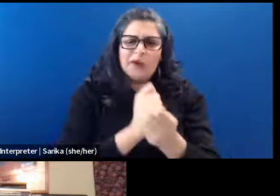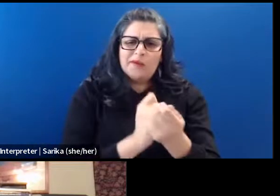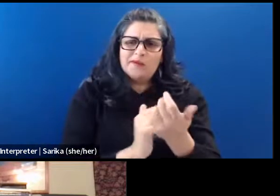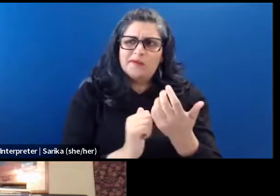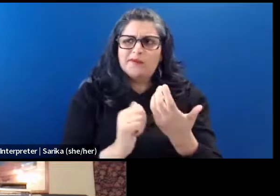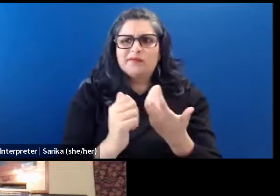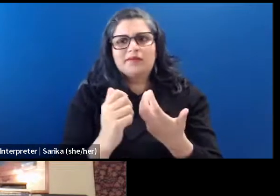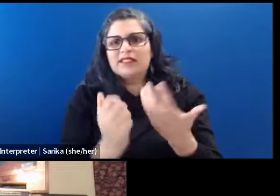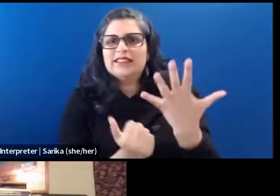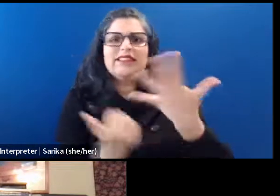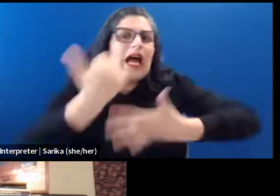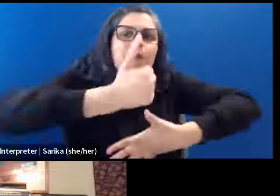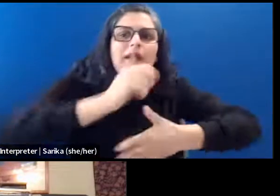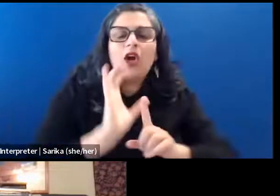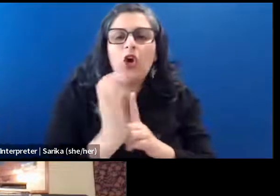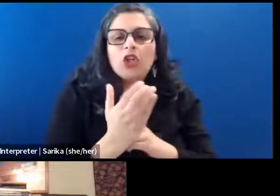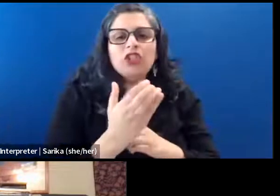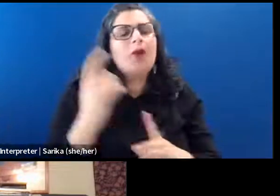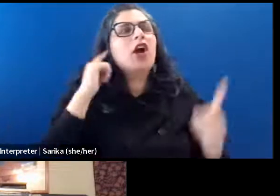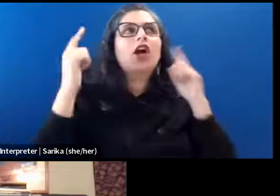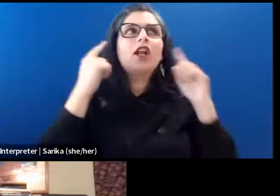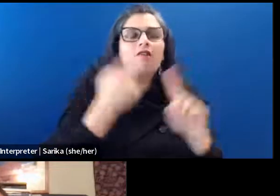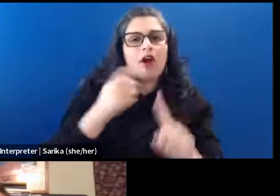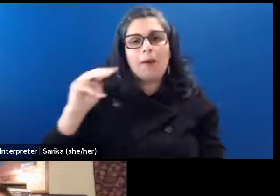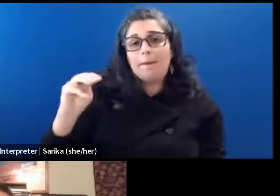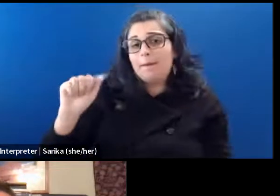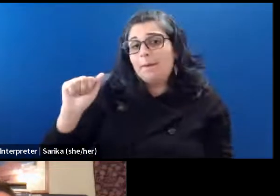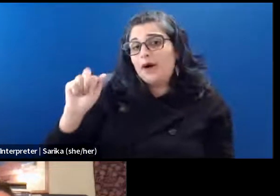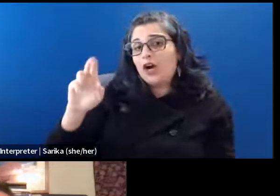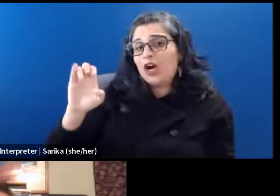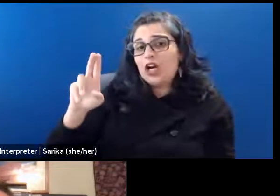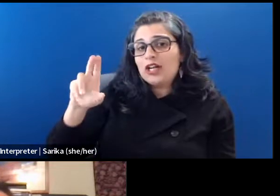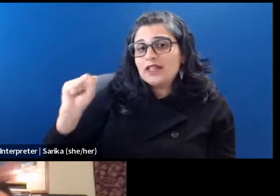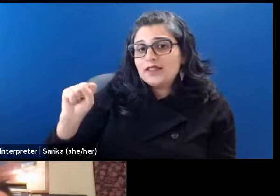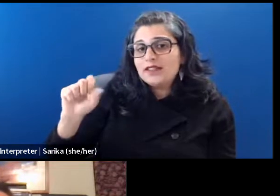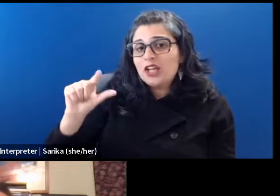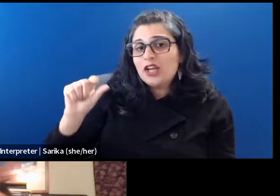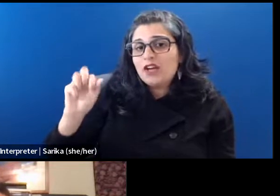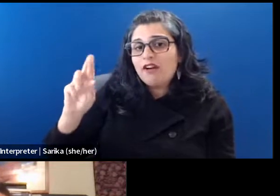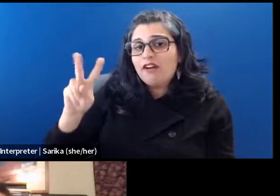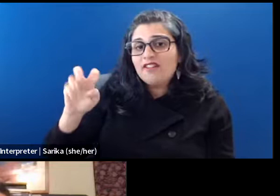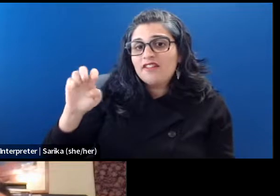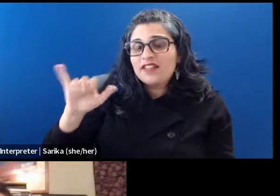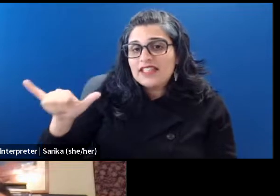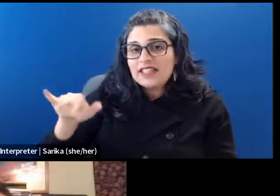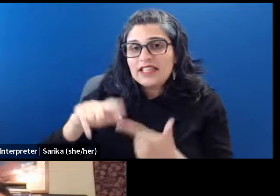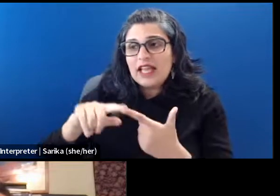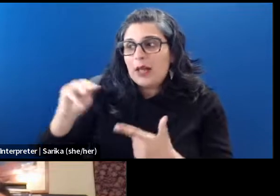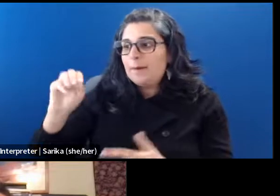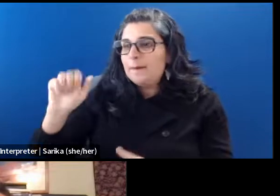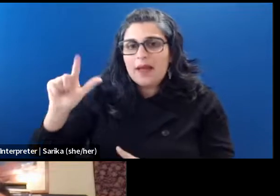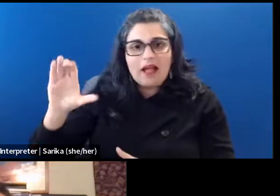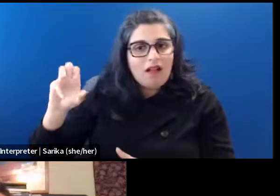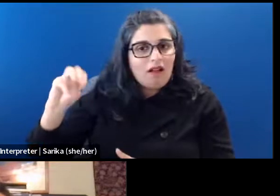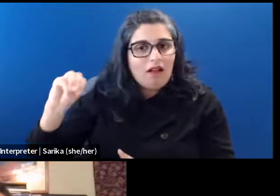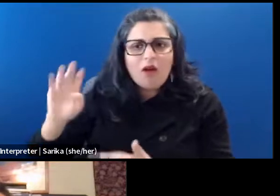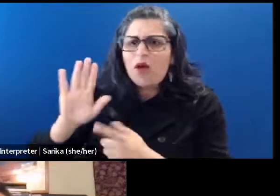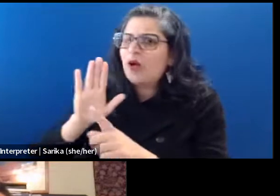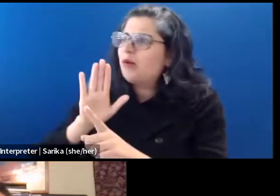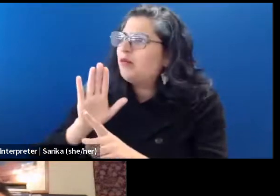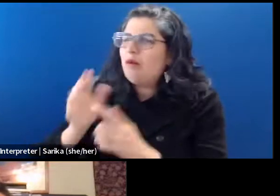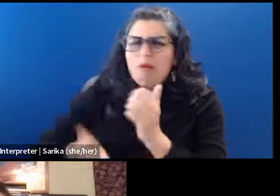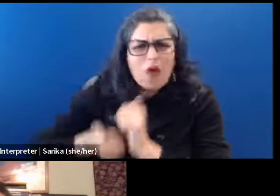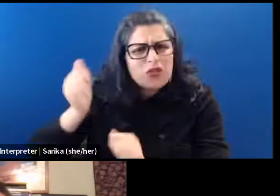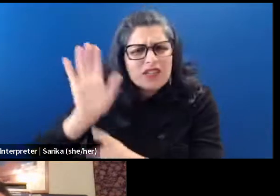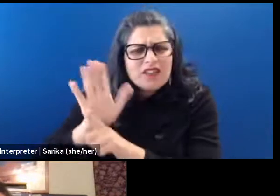Garvey. We heard it with Malcolm. I mean, Malcolm, the bulk of his speeches were about that, really about psychological liberation,